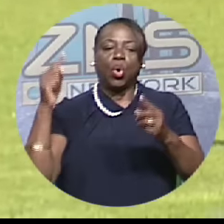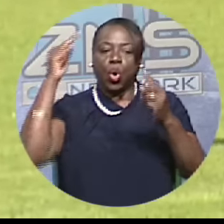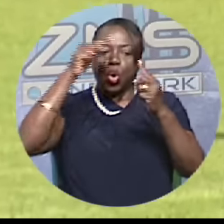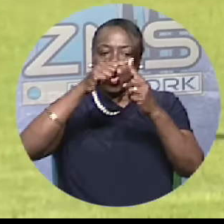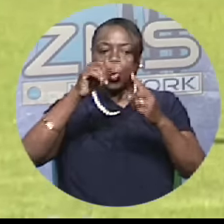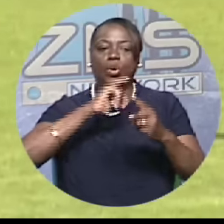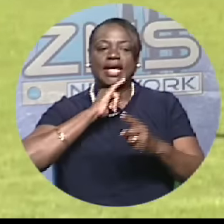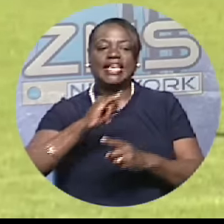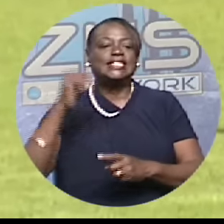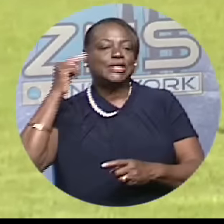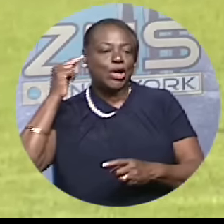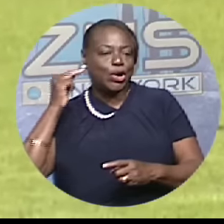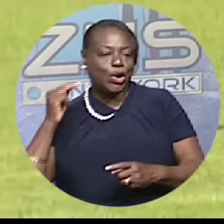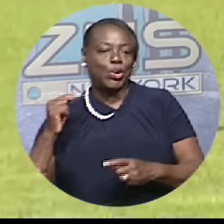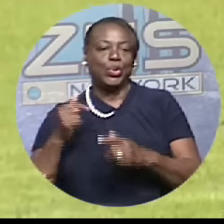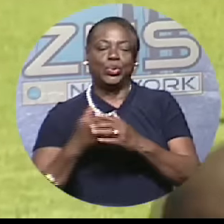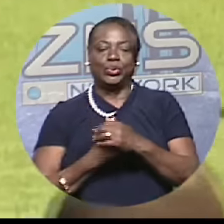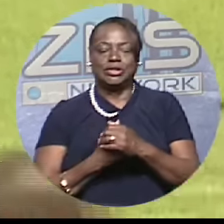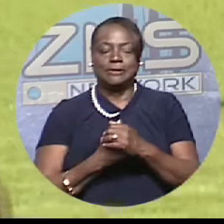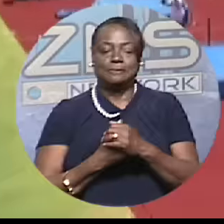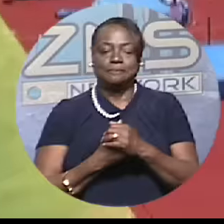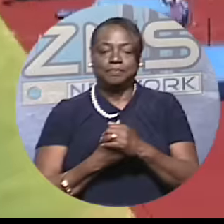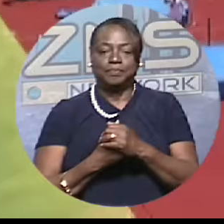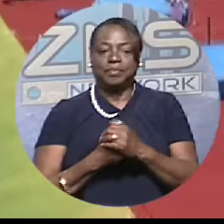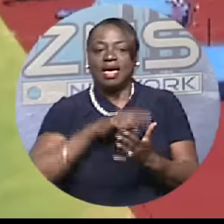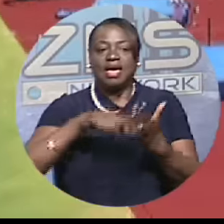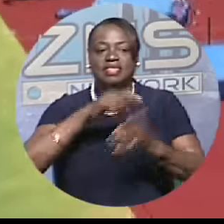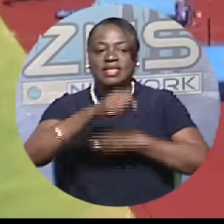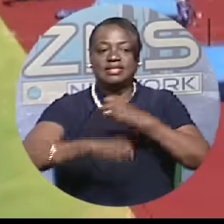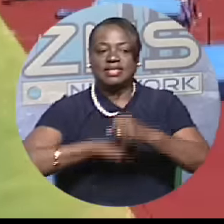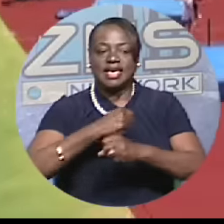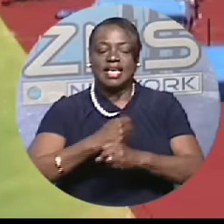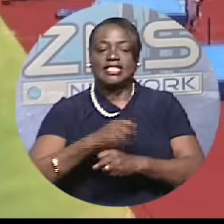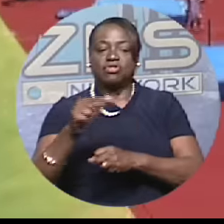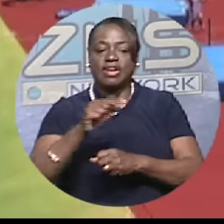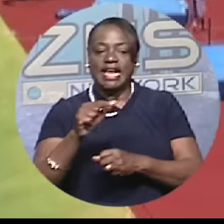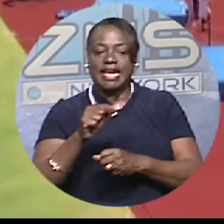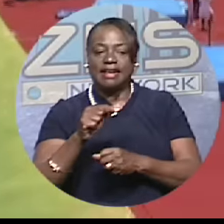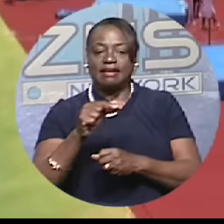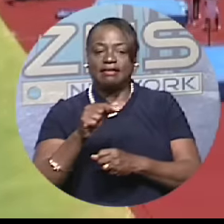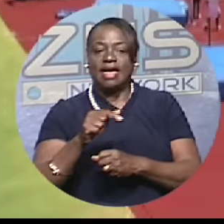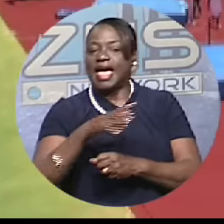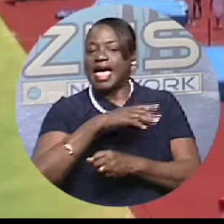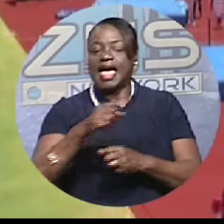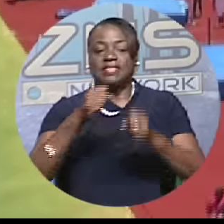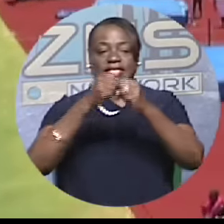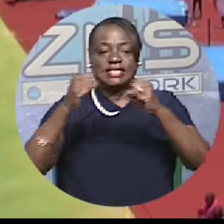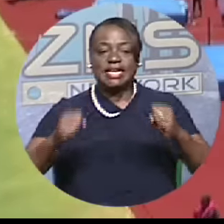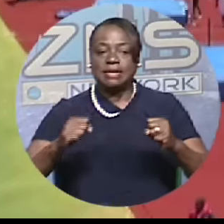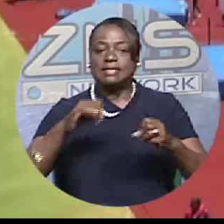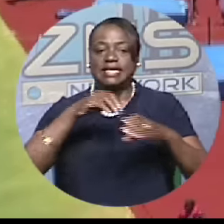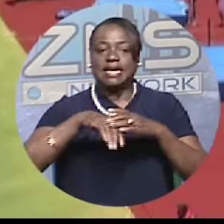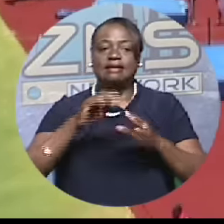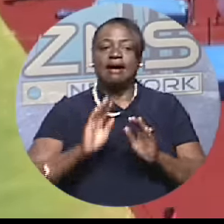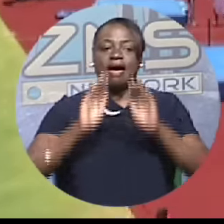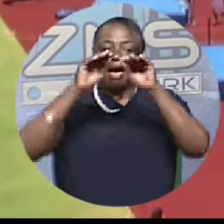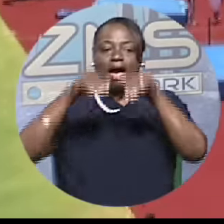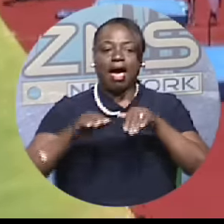was picked up in St. Kitts and Nevis last year. This year, it's Grenada, and even though the stadium is in a hilly area,